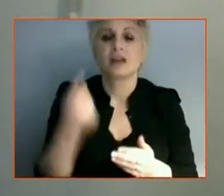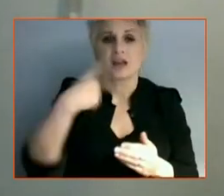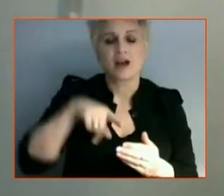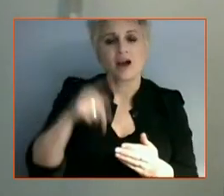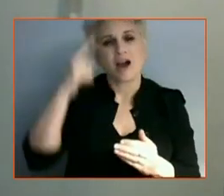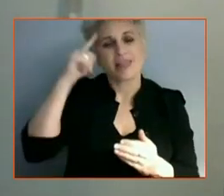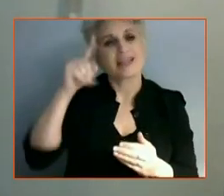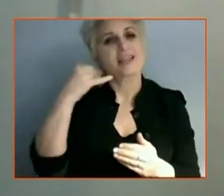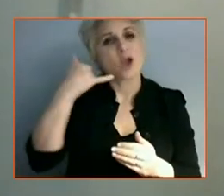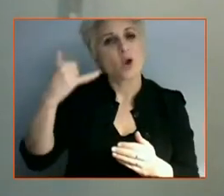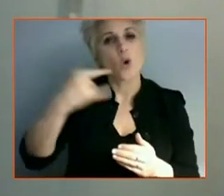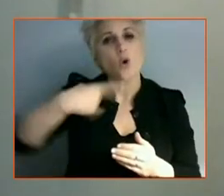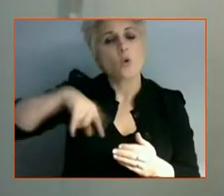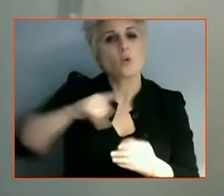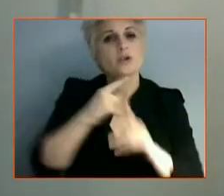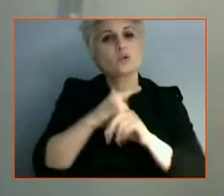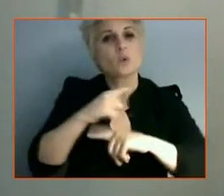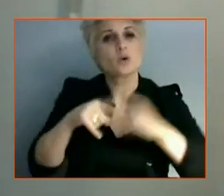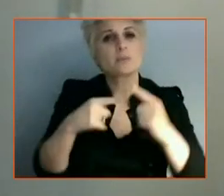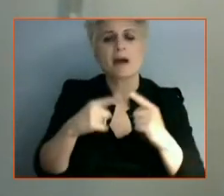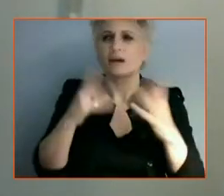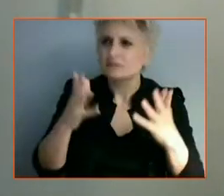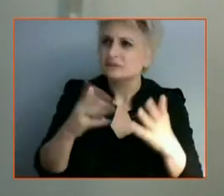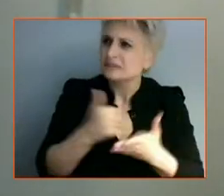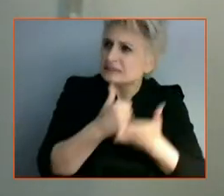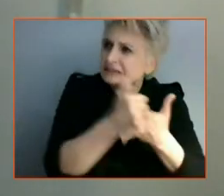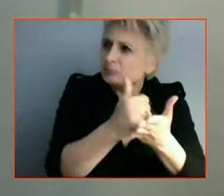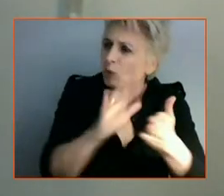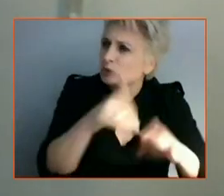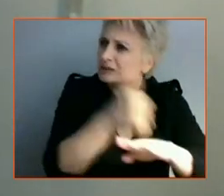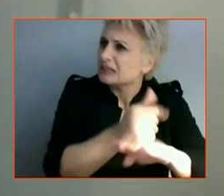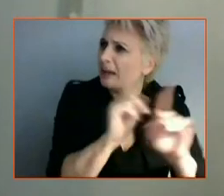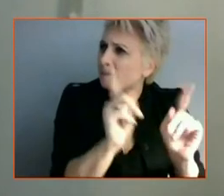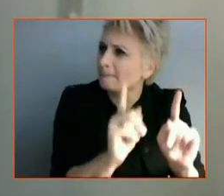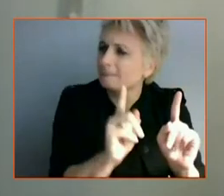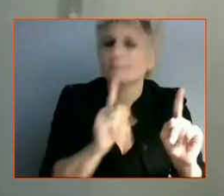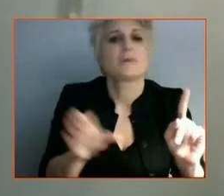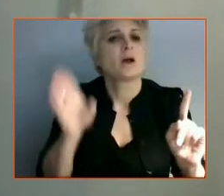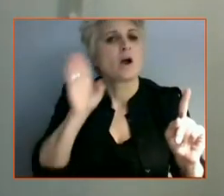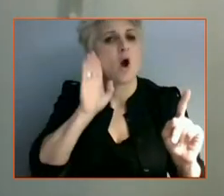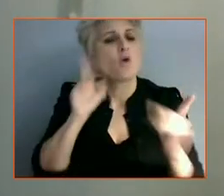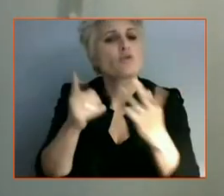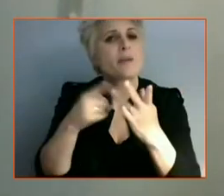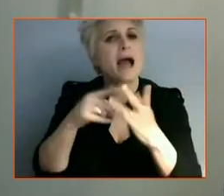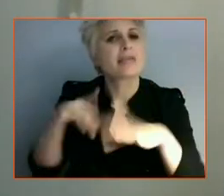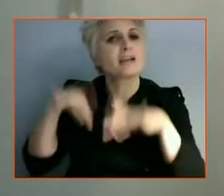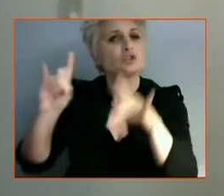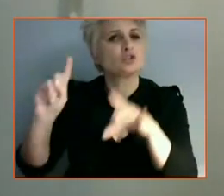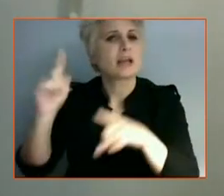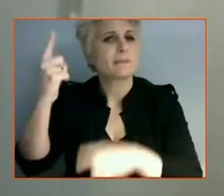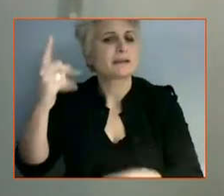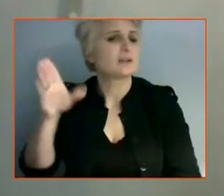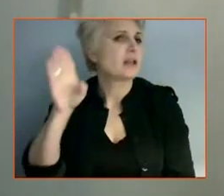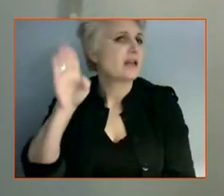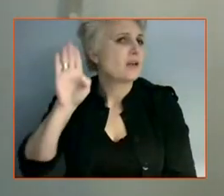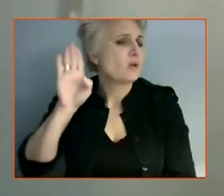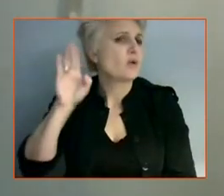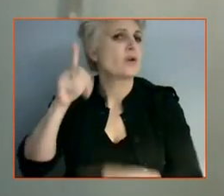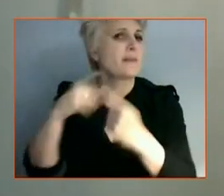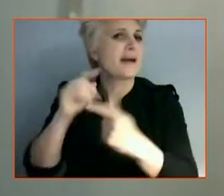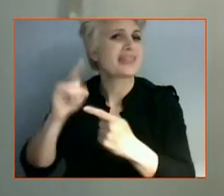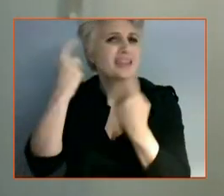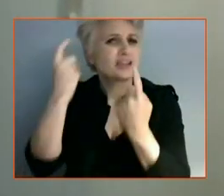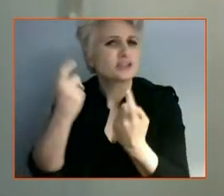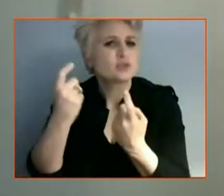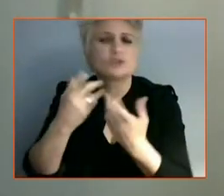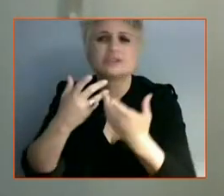call the supports in place. And I heard from some of the other ministers in Australia concerns about how they were going to support and